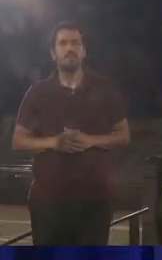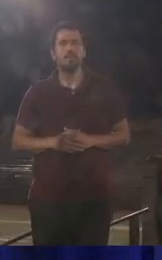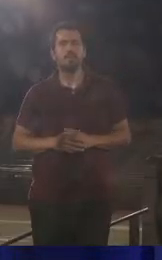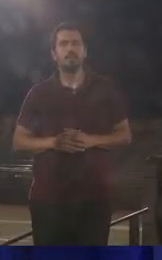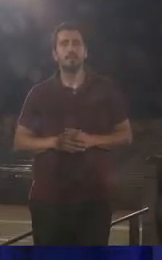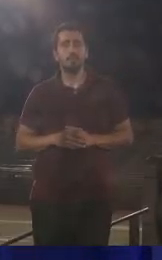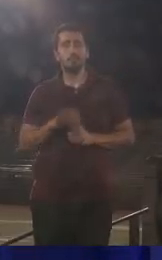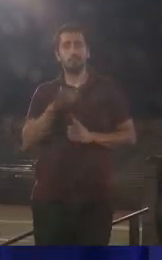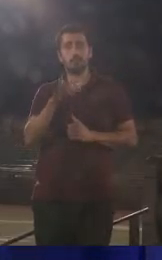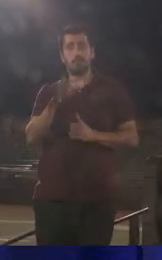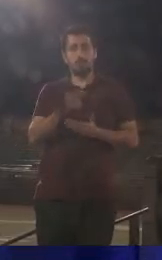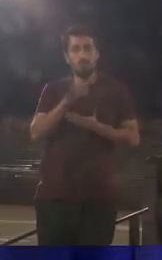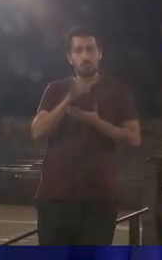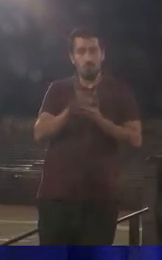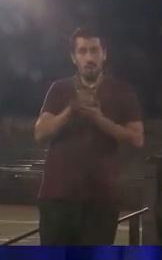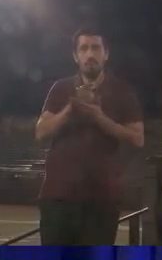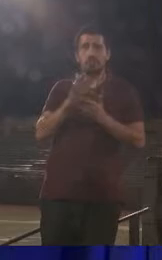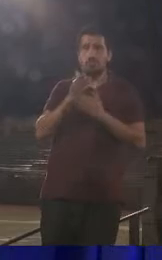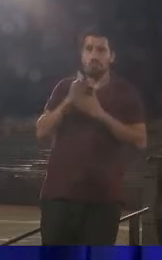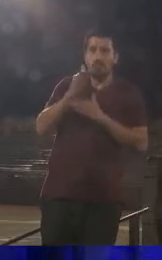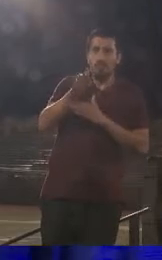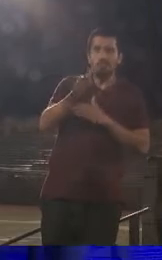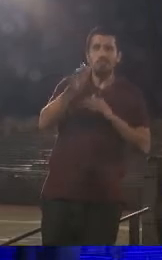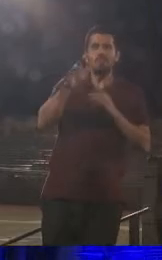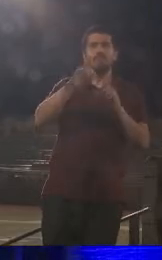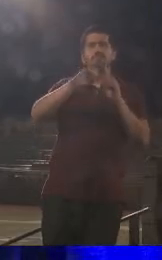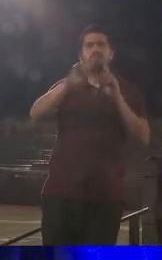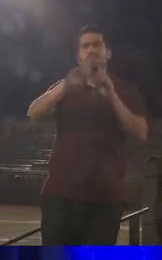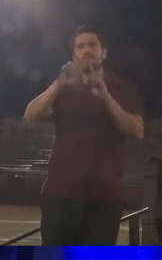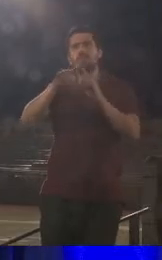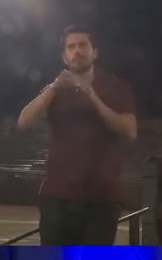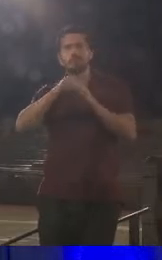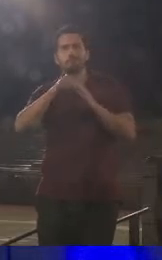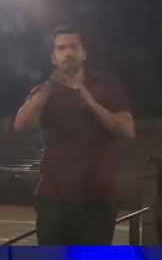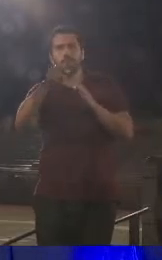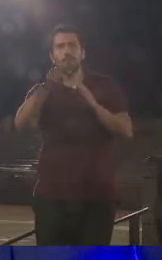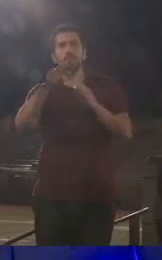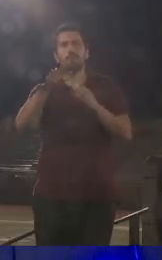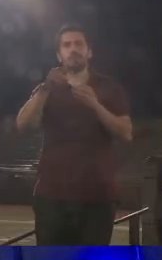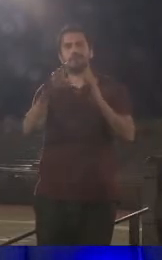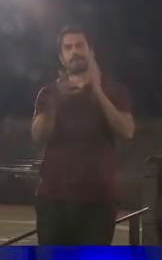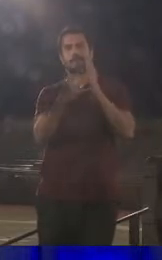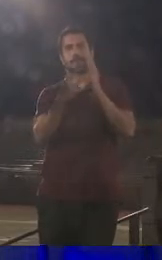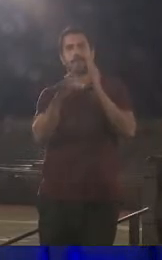Upon graduation, Jesus will explore career options in the technology sector.